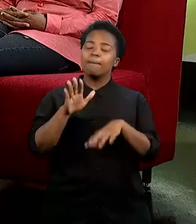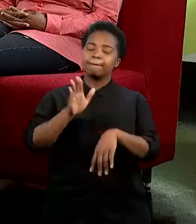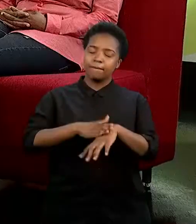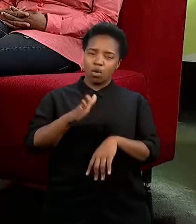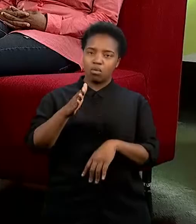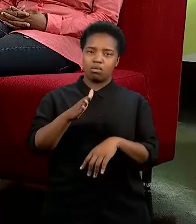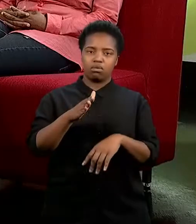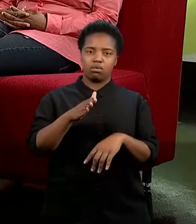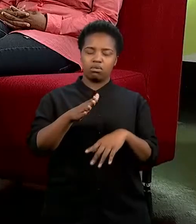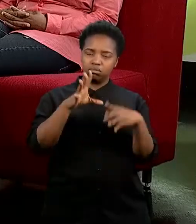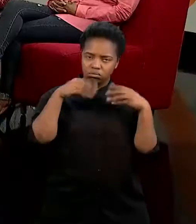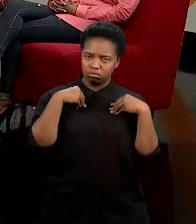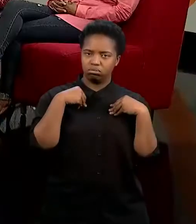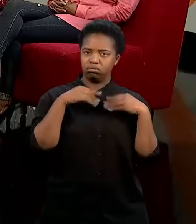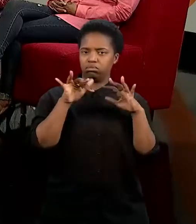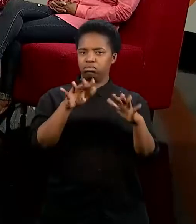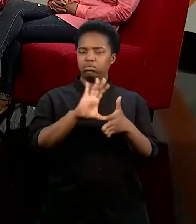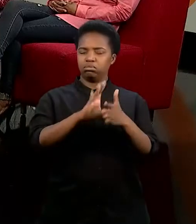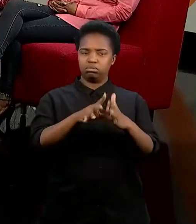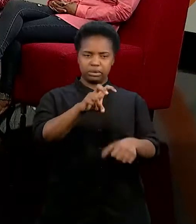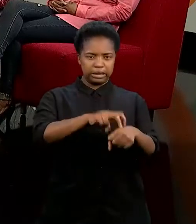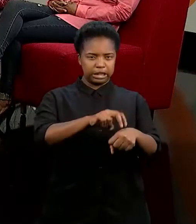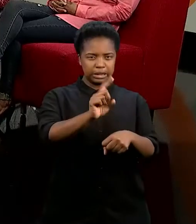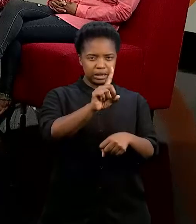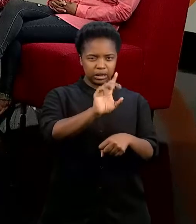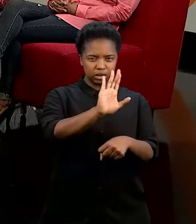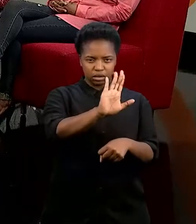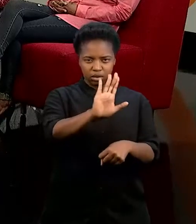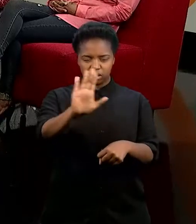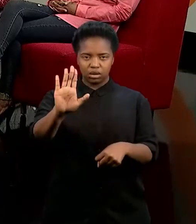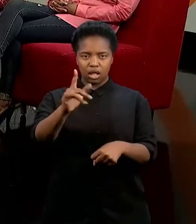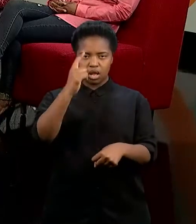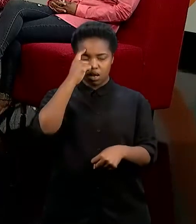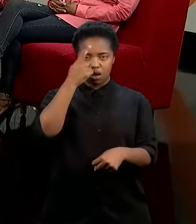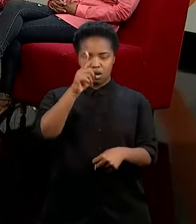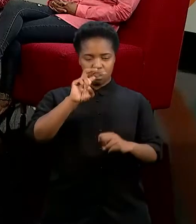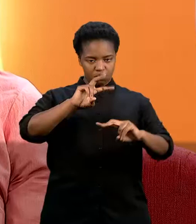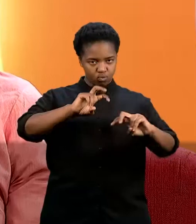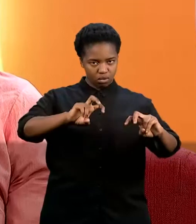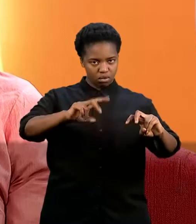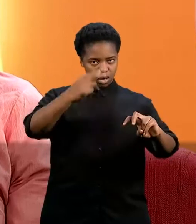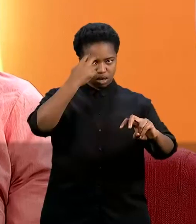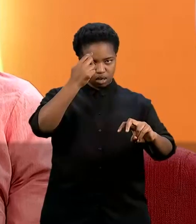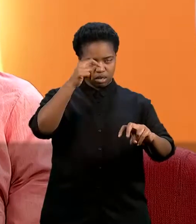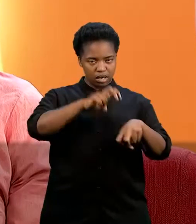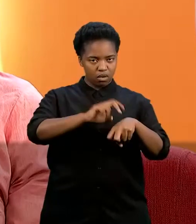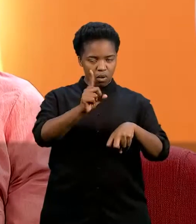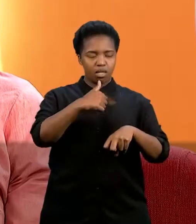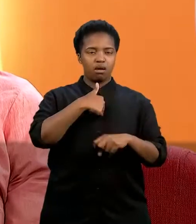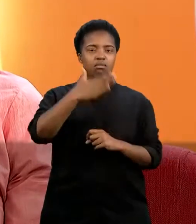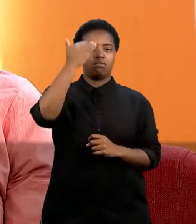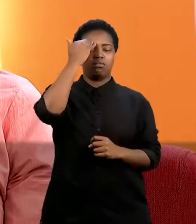accommodating with different personalities and different needs. And those needs, they also still need to be attended to when we go shopping